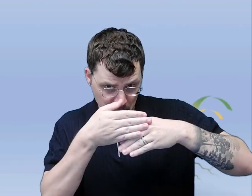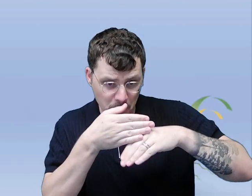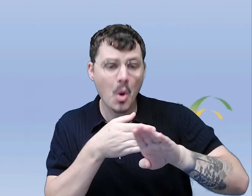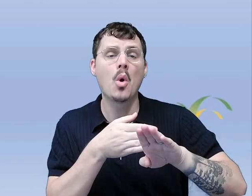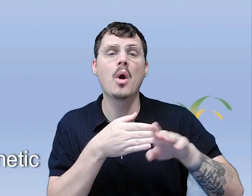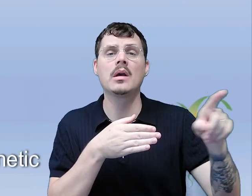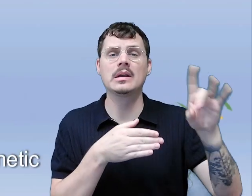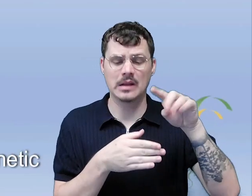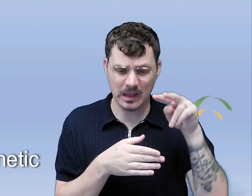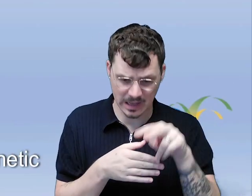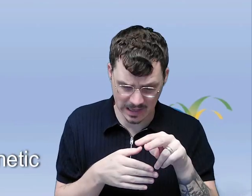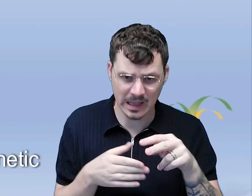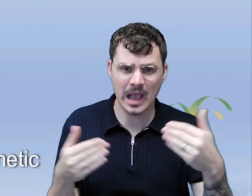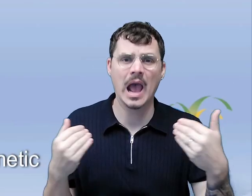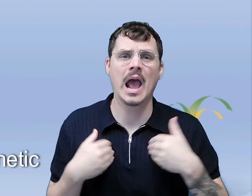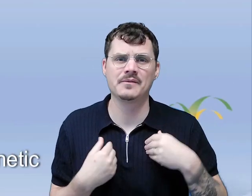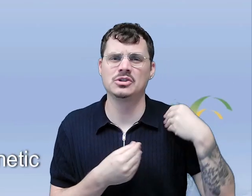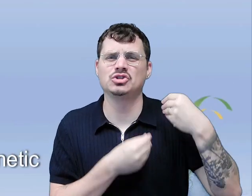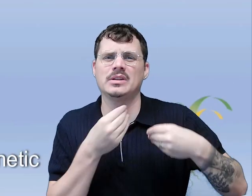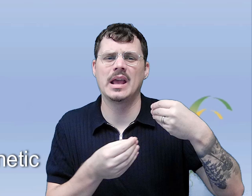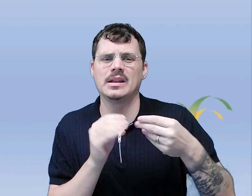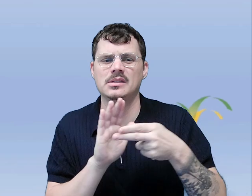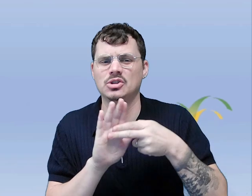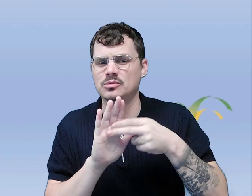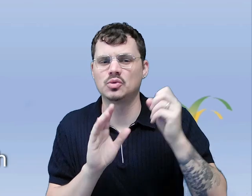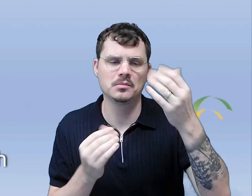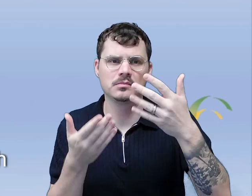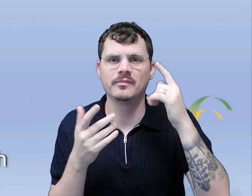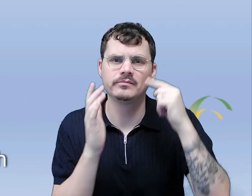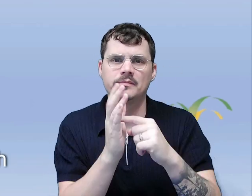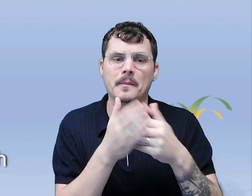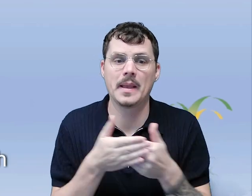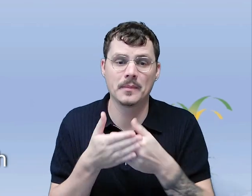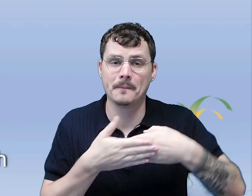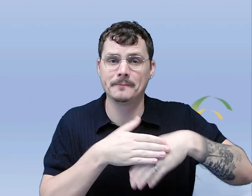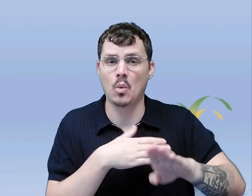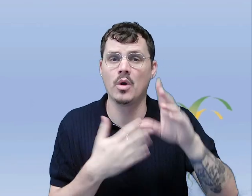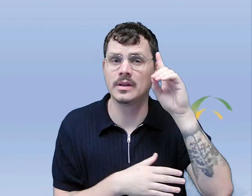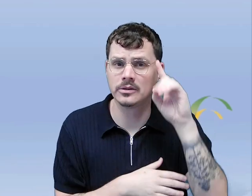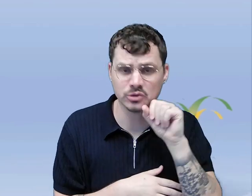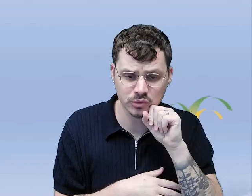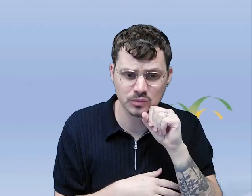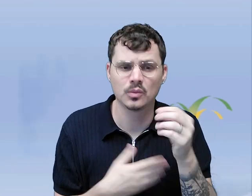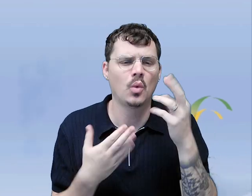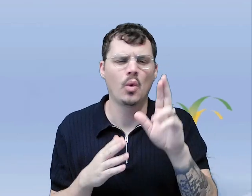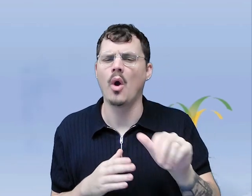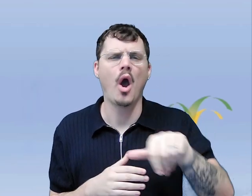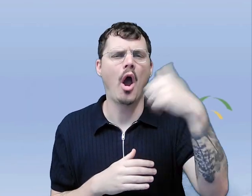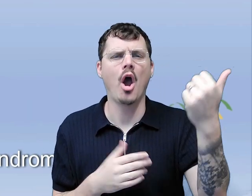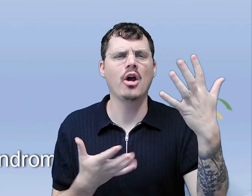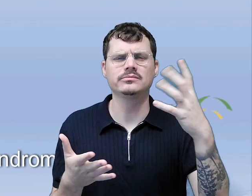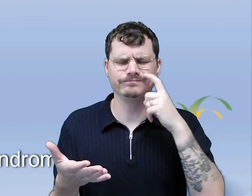born that was observed to have a genetic syndrome, so a baby might be born with Down syndrome